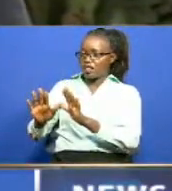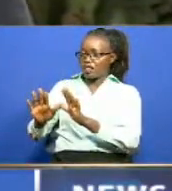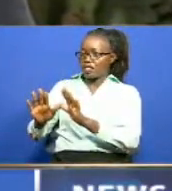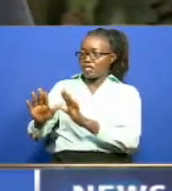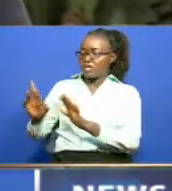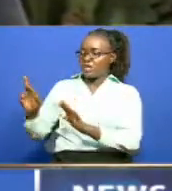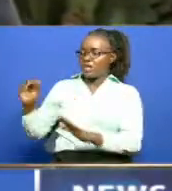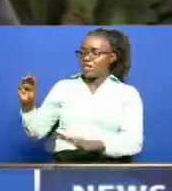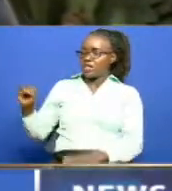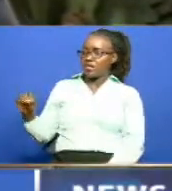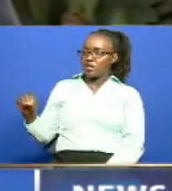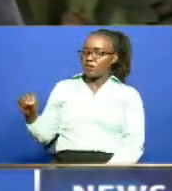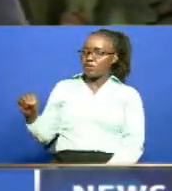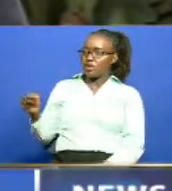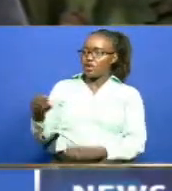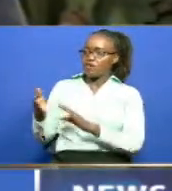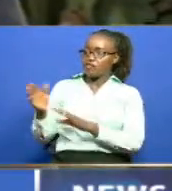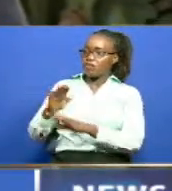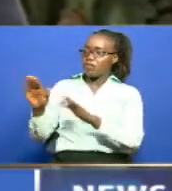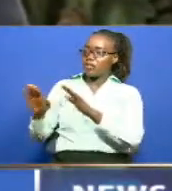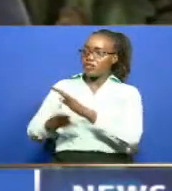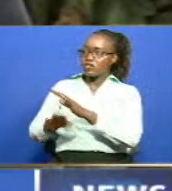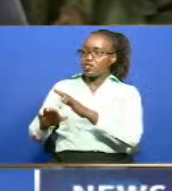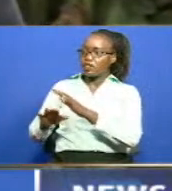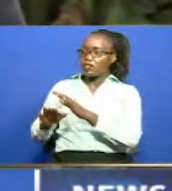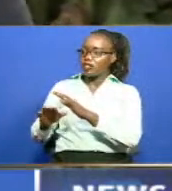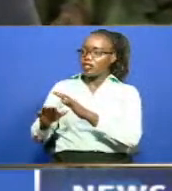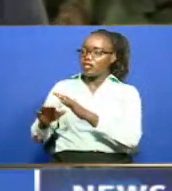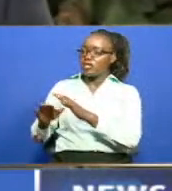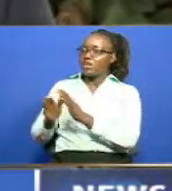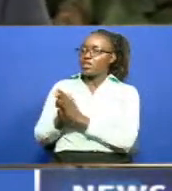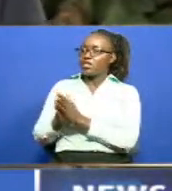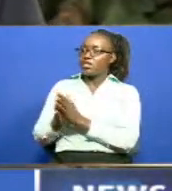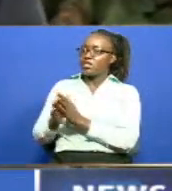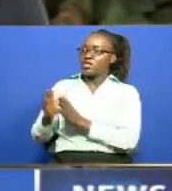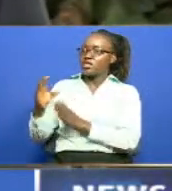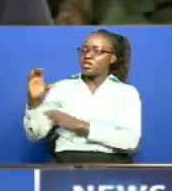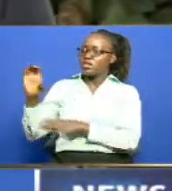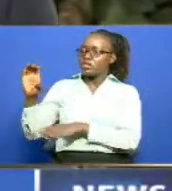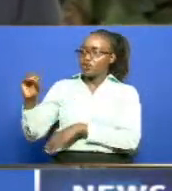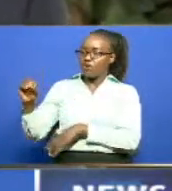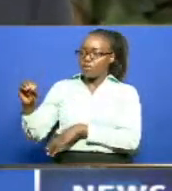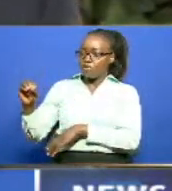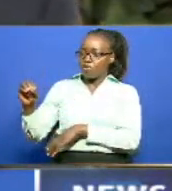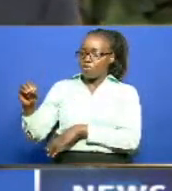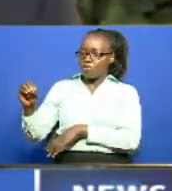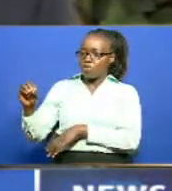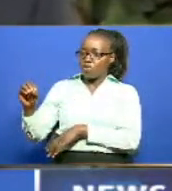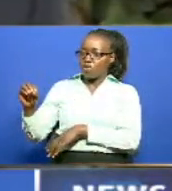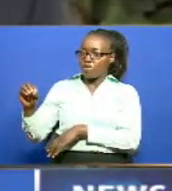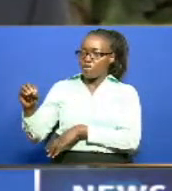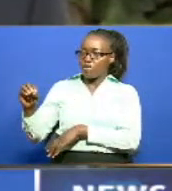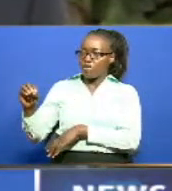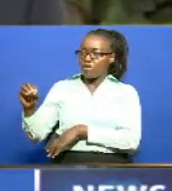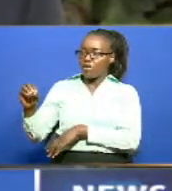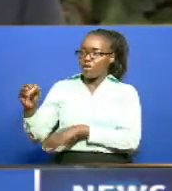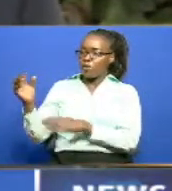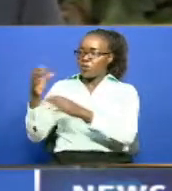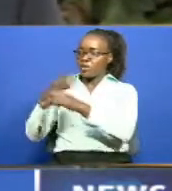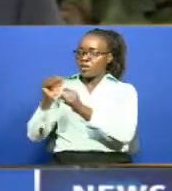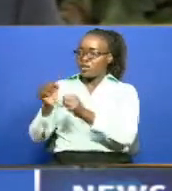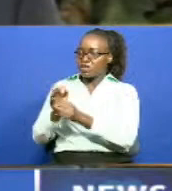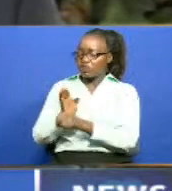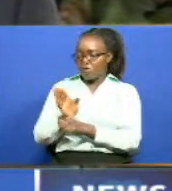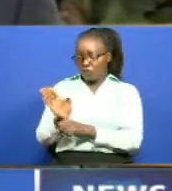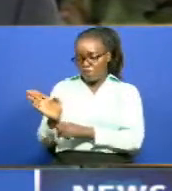a former assistant to the president. I think he was the chief of staff to President Obama. And he said, never let a good crisis go to